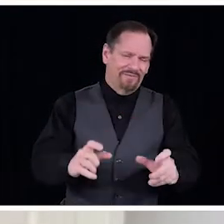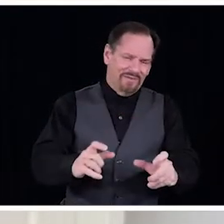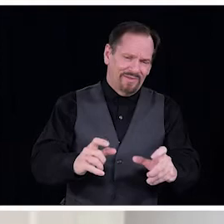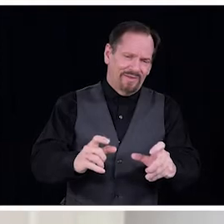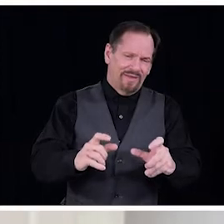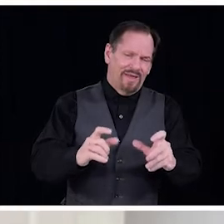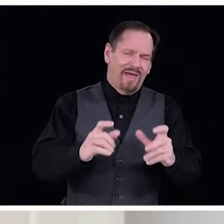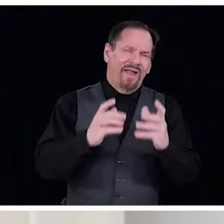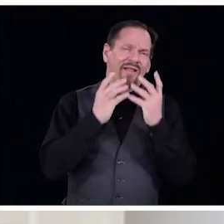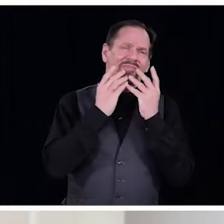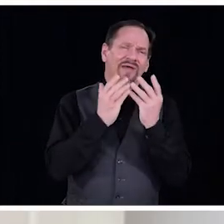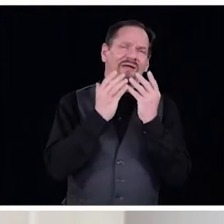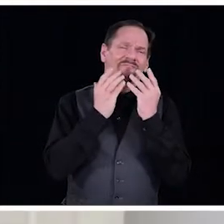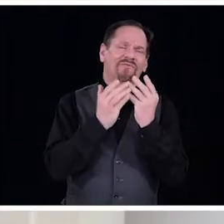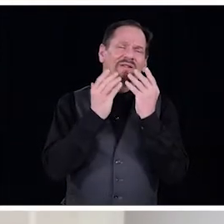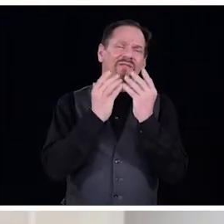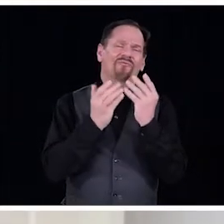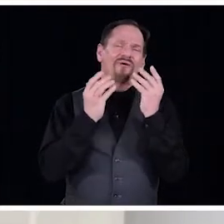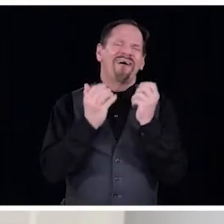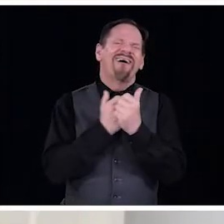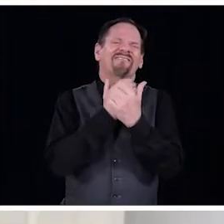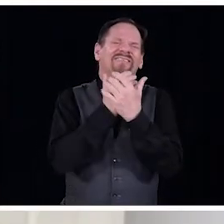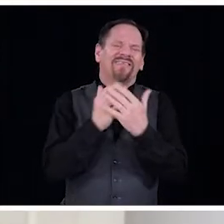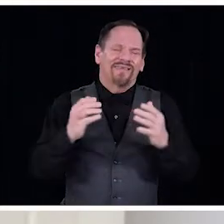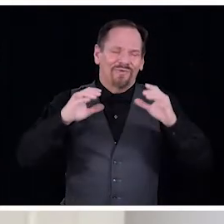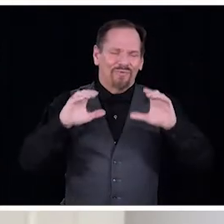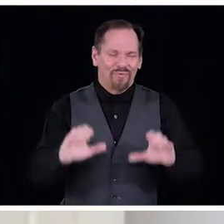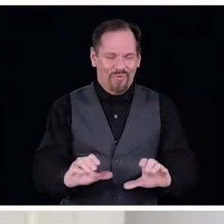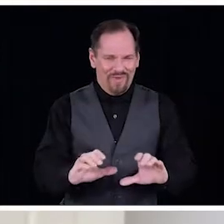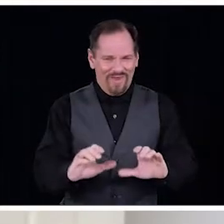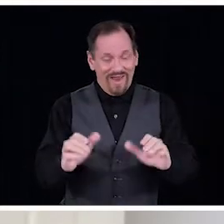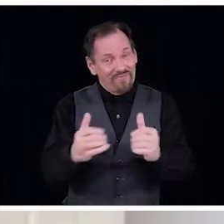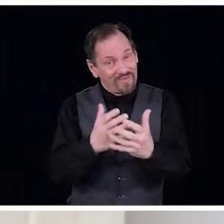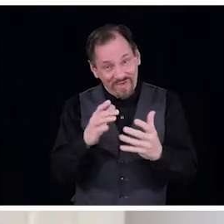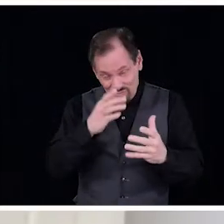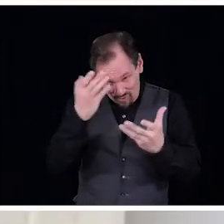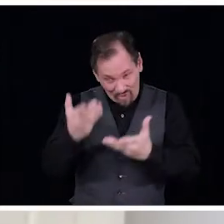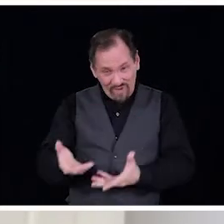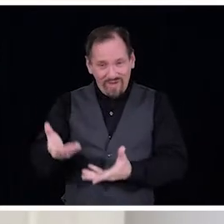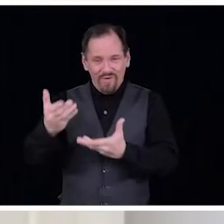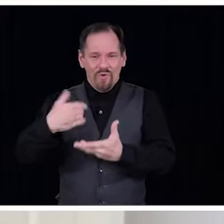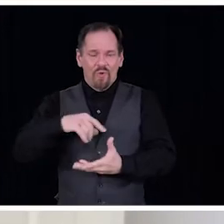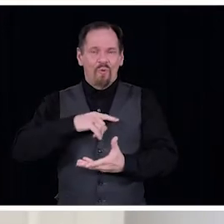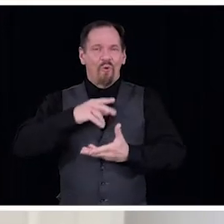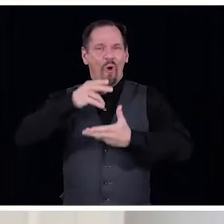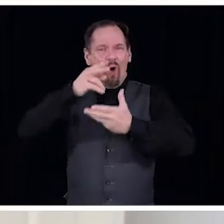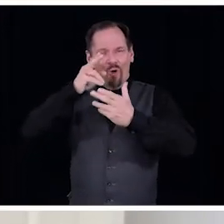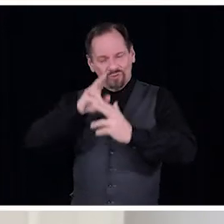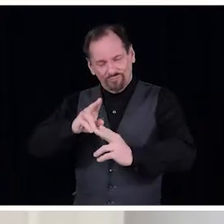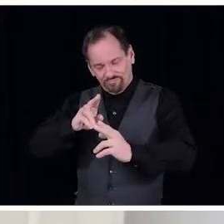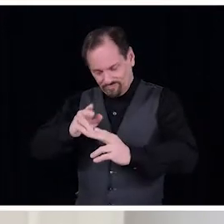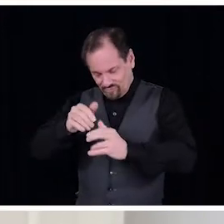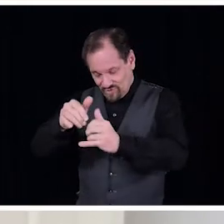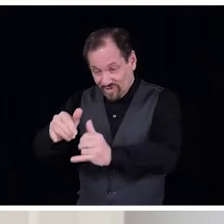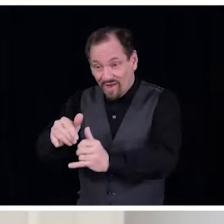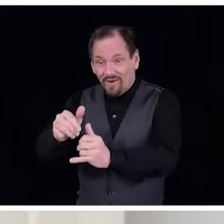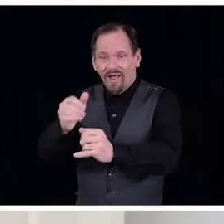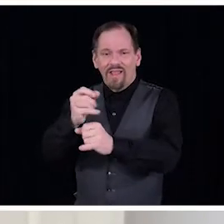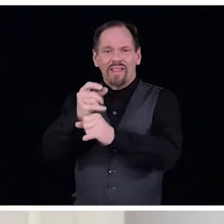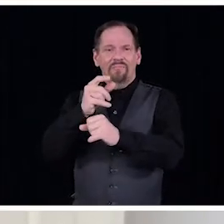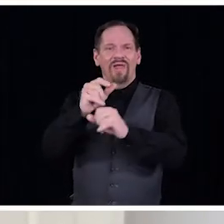for all that you are and all the good that you do, it is our honor to present you the Johns Hopkins University